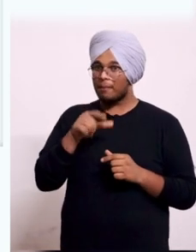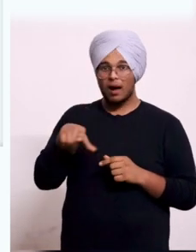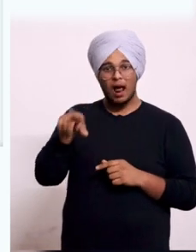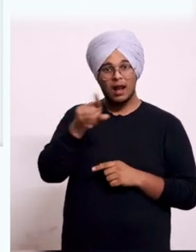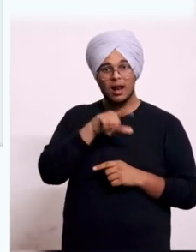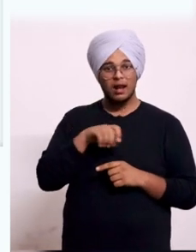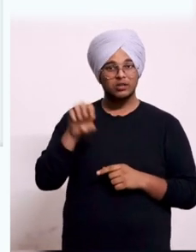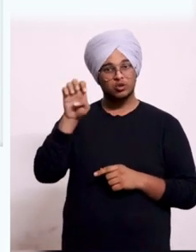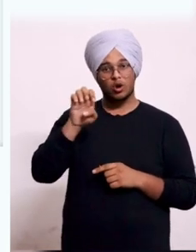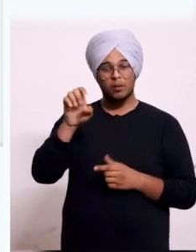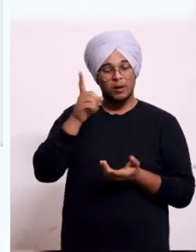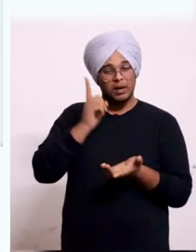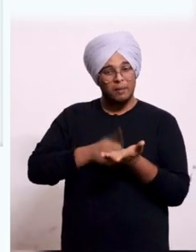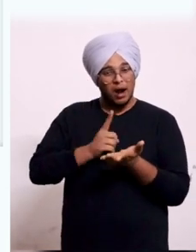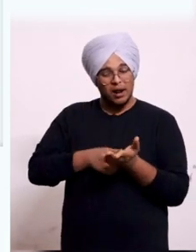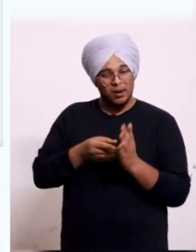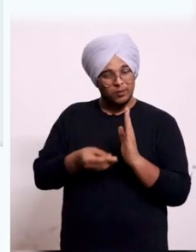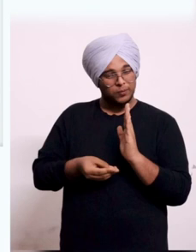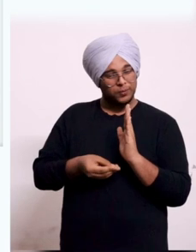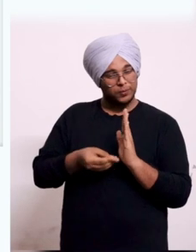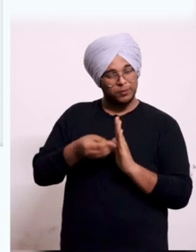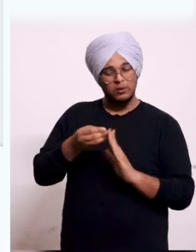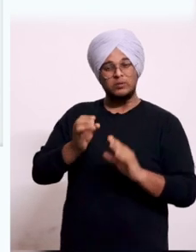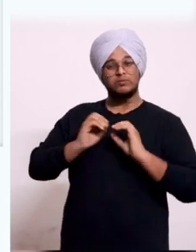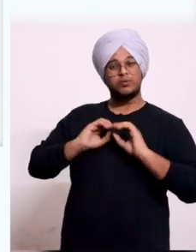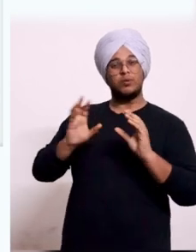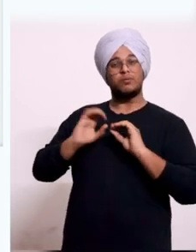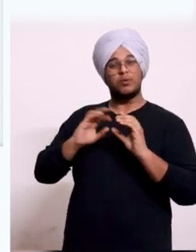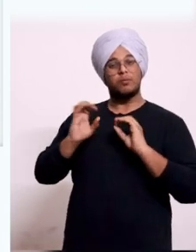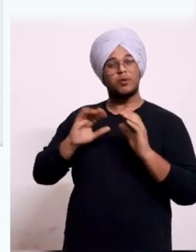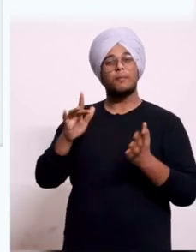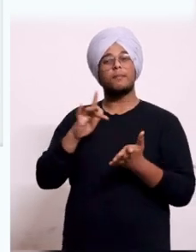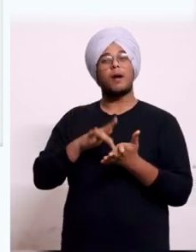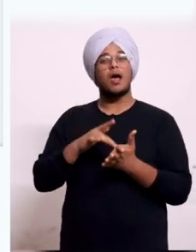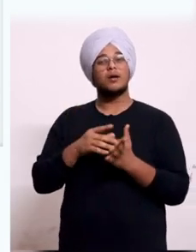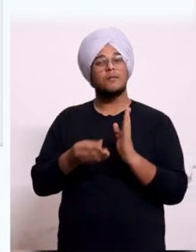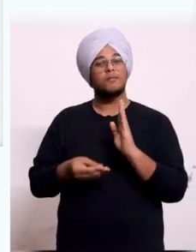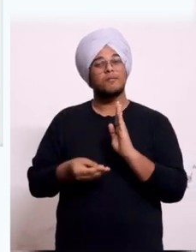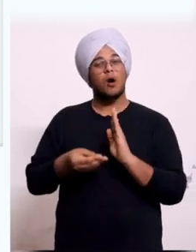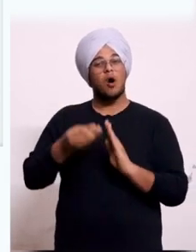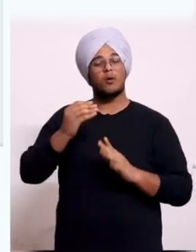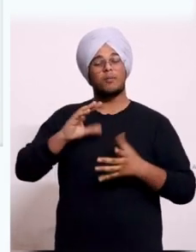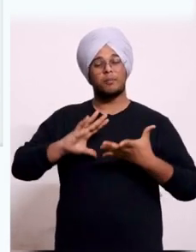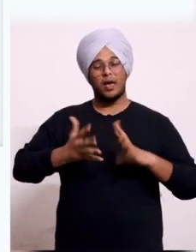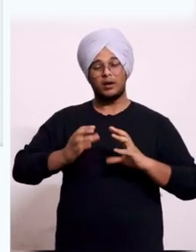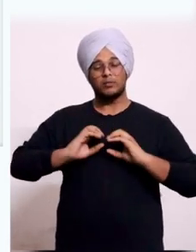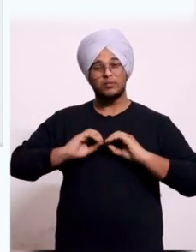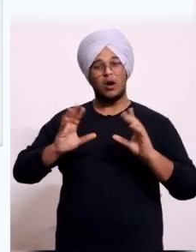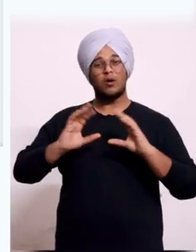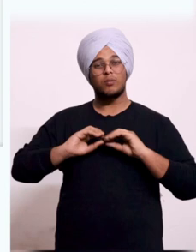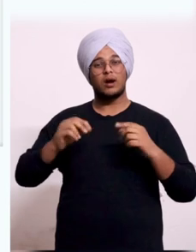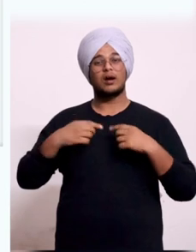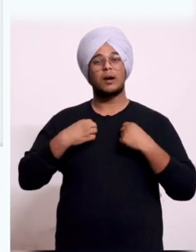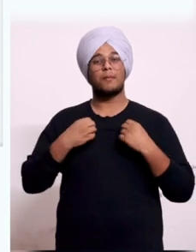To respond to the increasing demand, the manufacturing town of Paisley in Scotland began